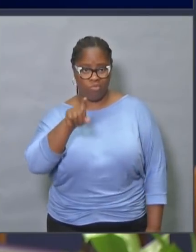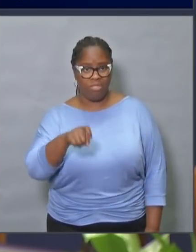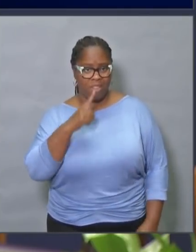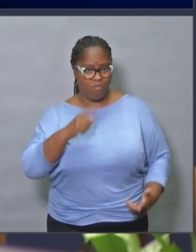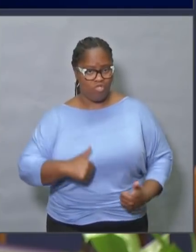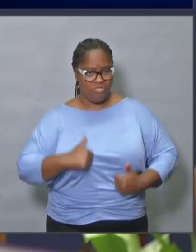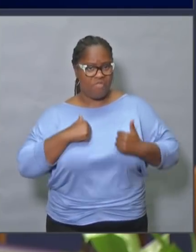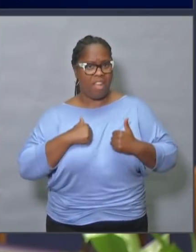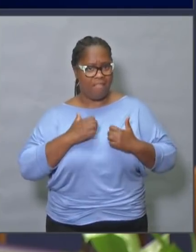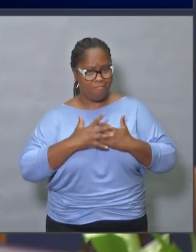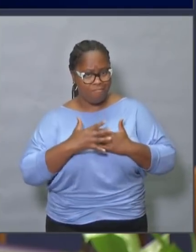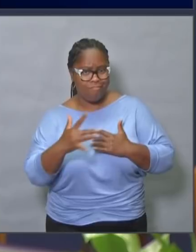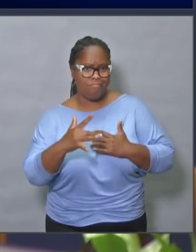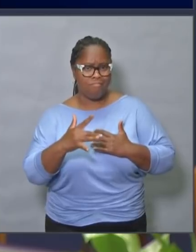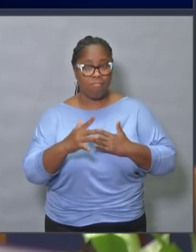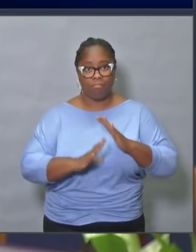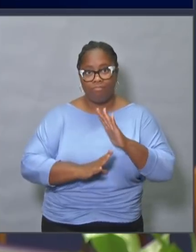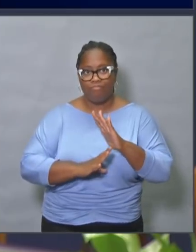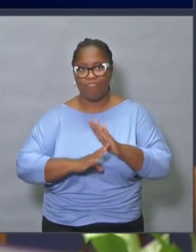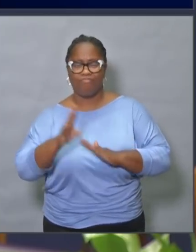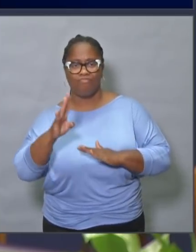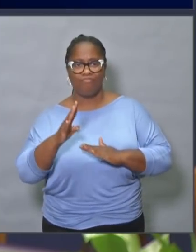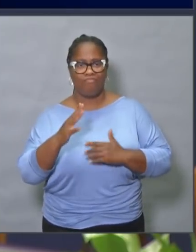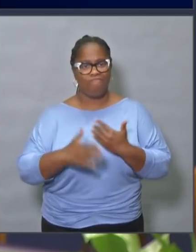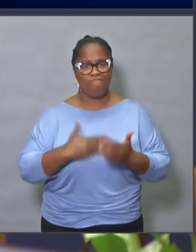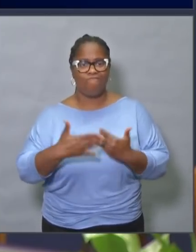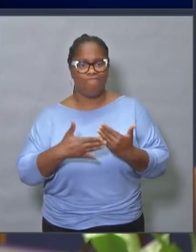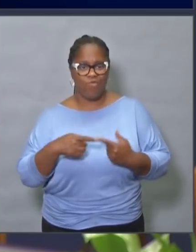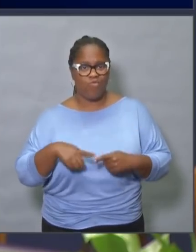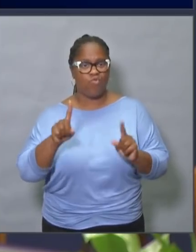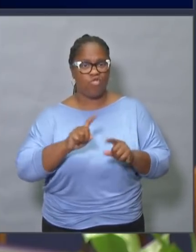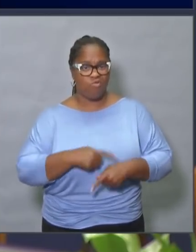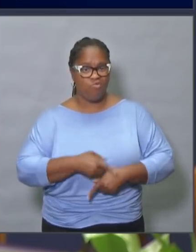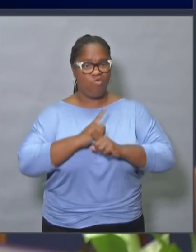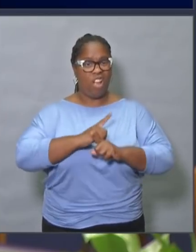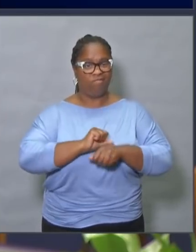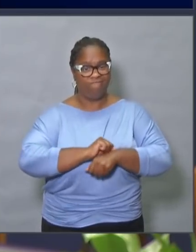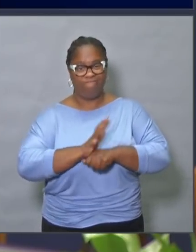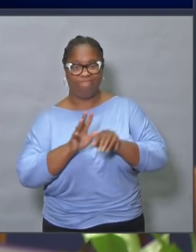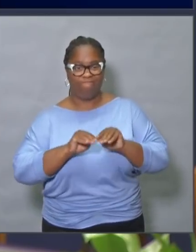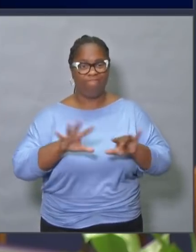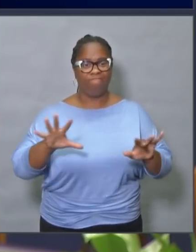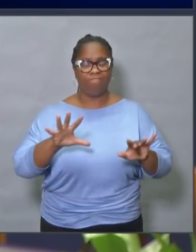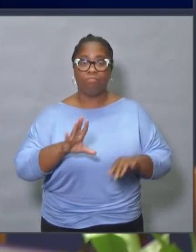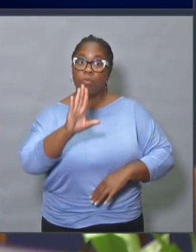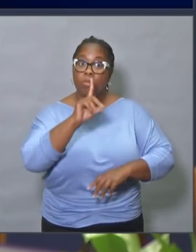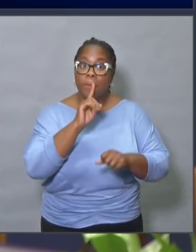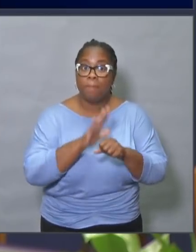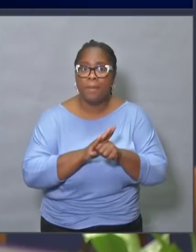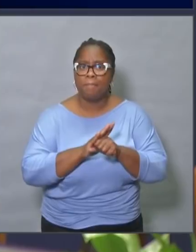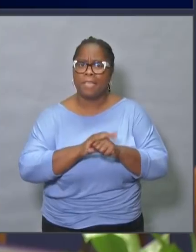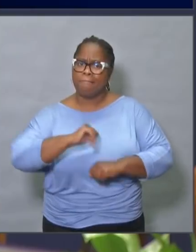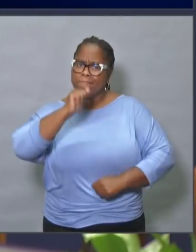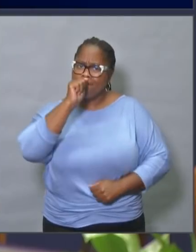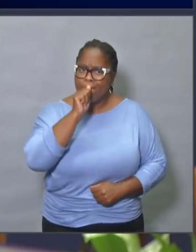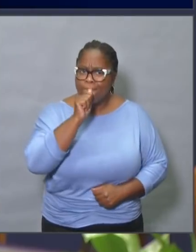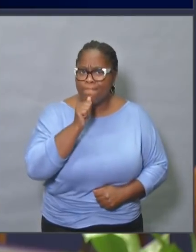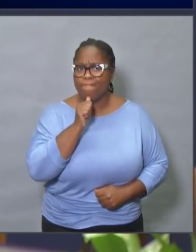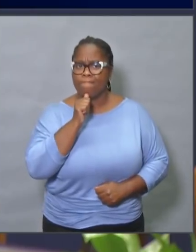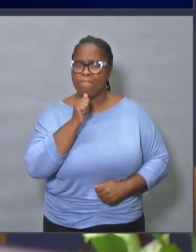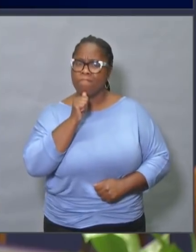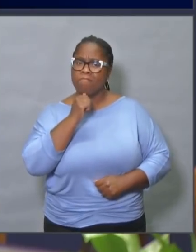and even thrive through the public health crisis. I want to thank you for your commitment, endurance,